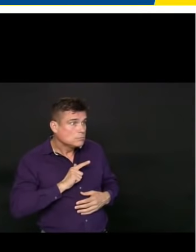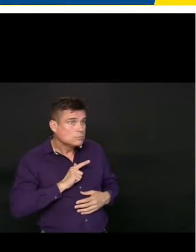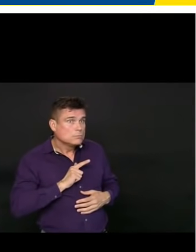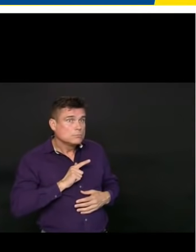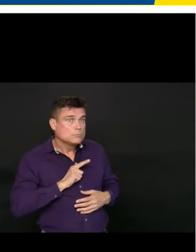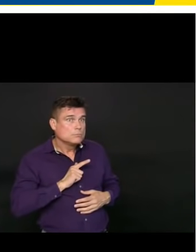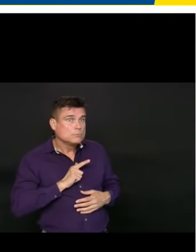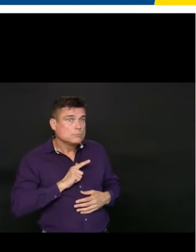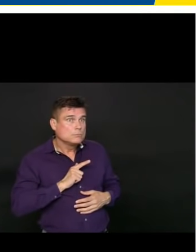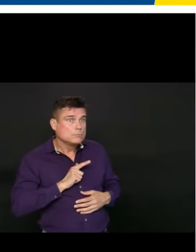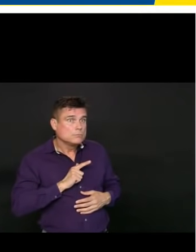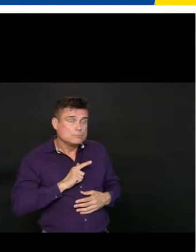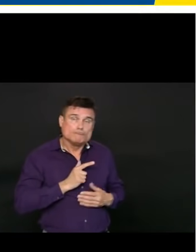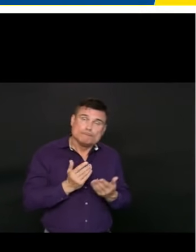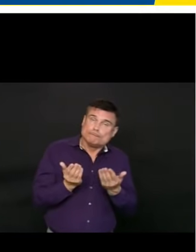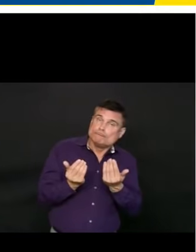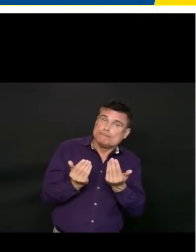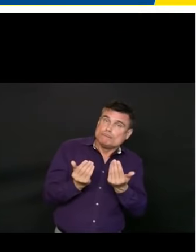It's really loud.